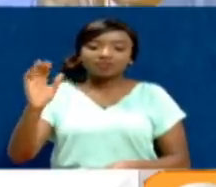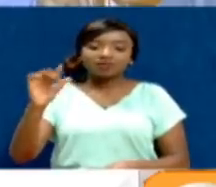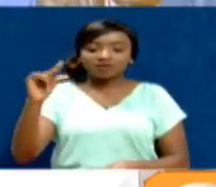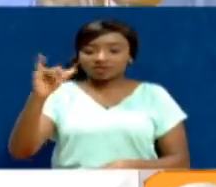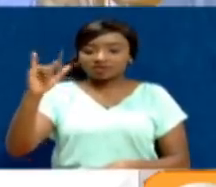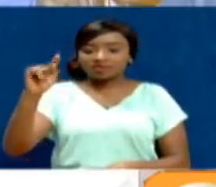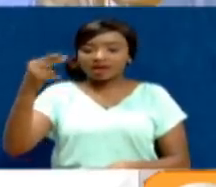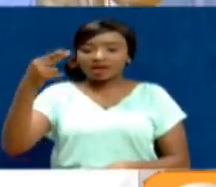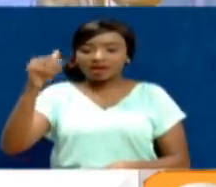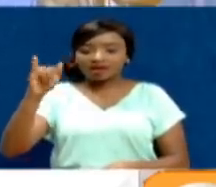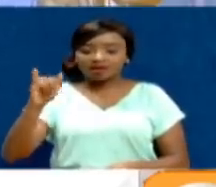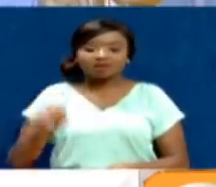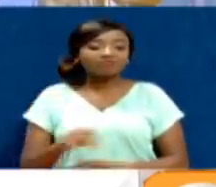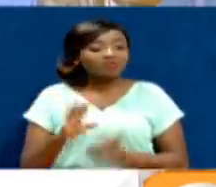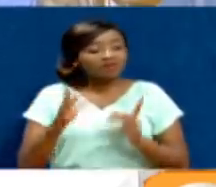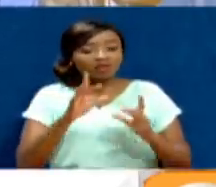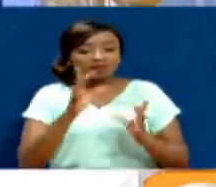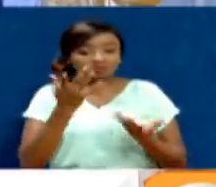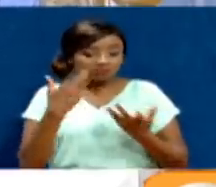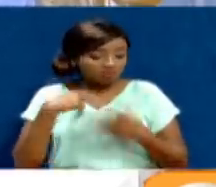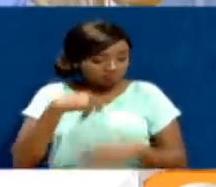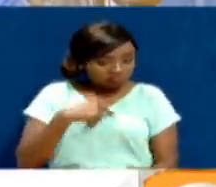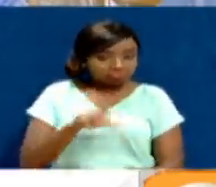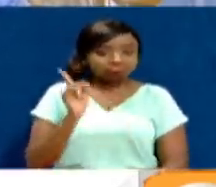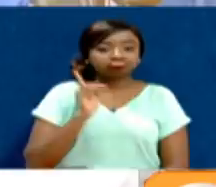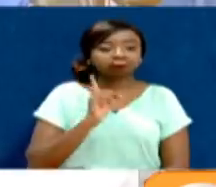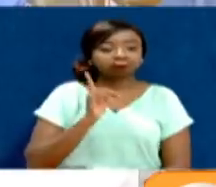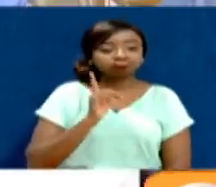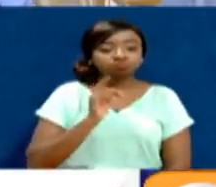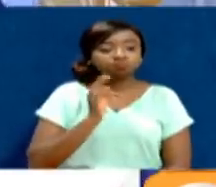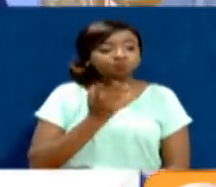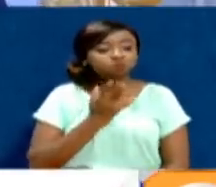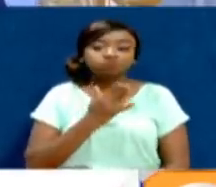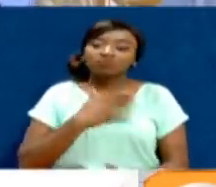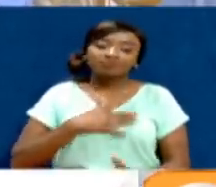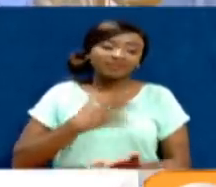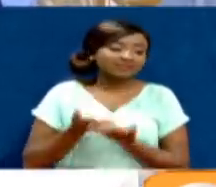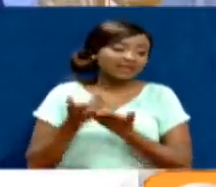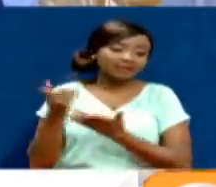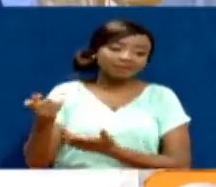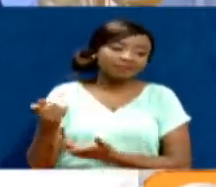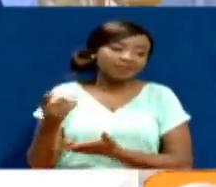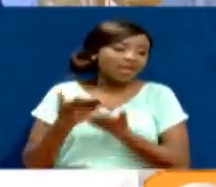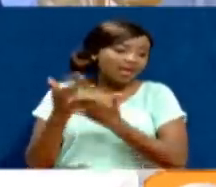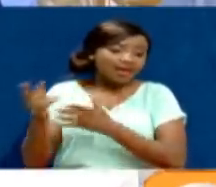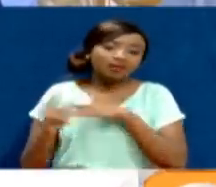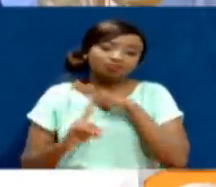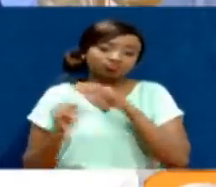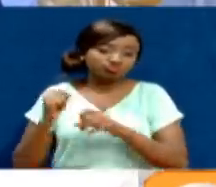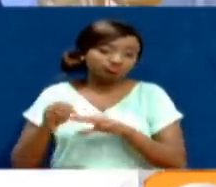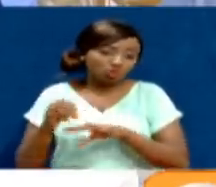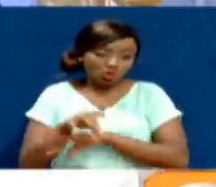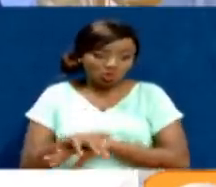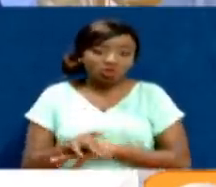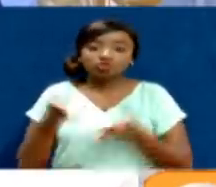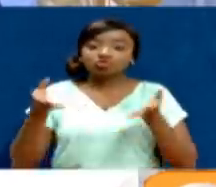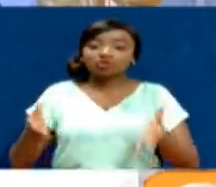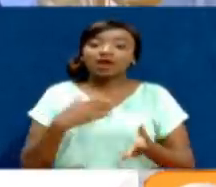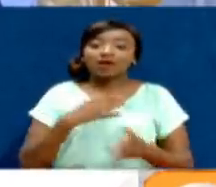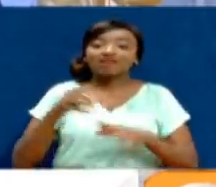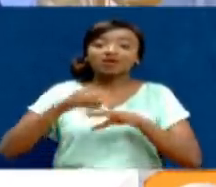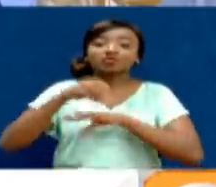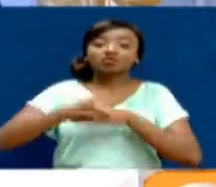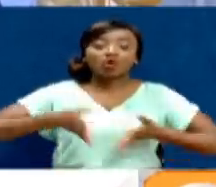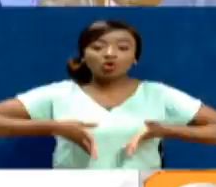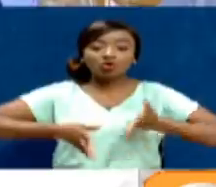Ongoro. Rais akanituma kwao, he was the minister by then, akasema msaidie Sonko. Today, Jeff, we have a road called Sonko Road